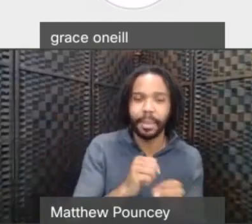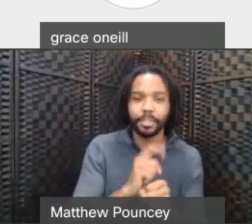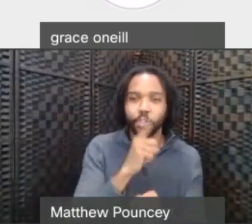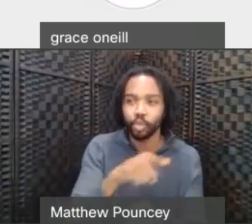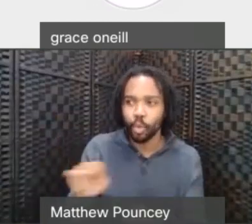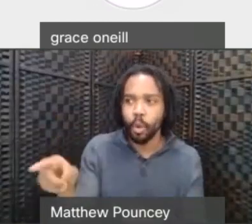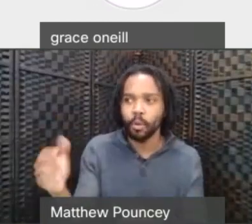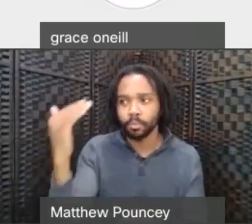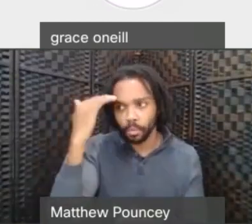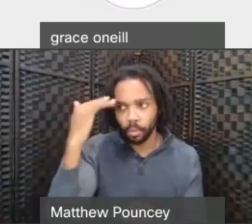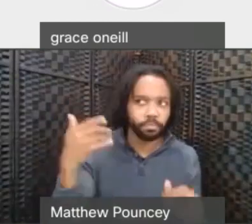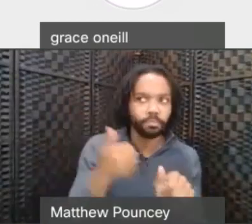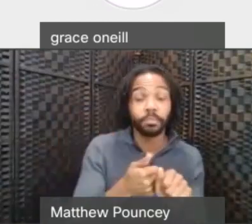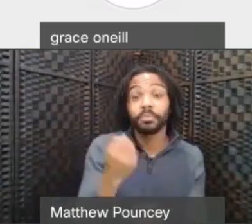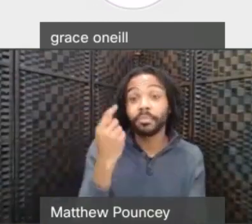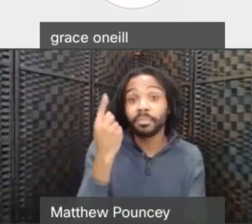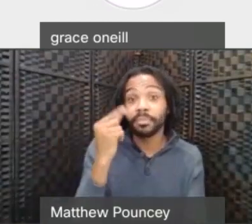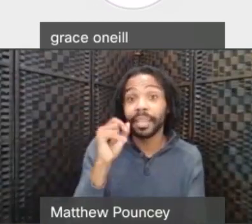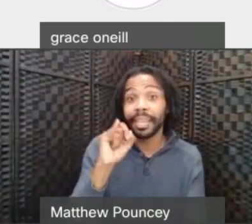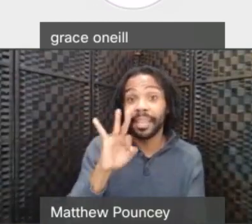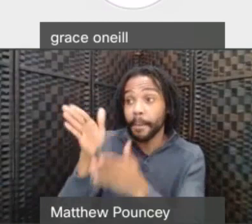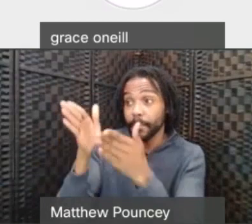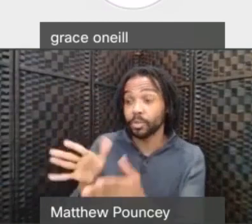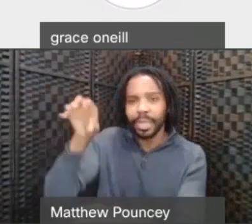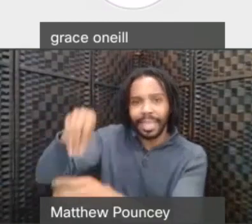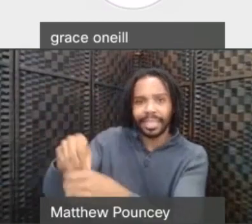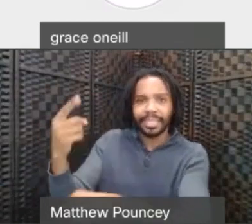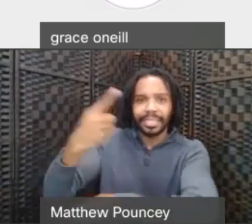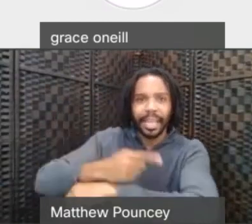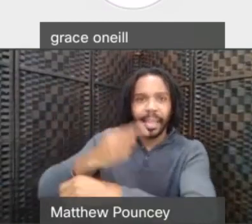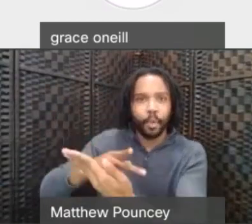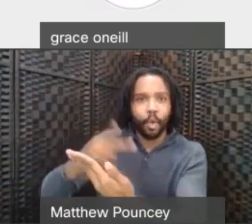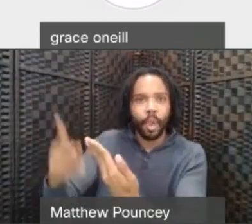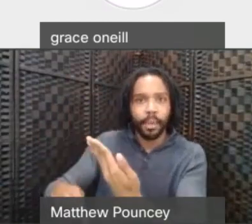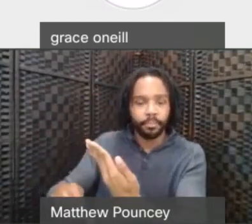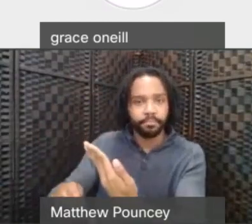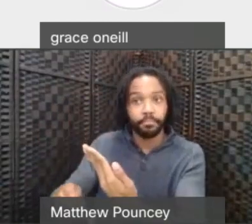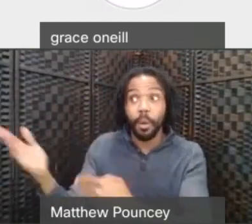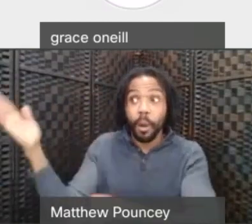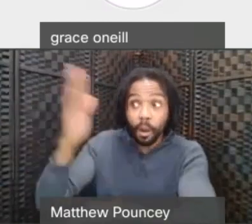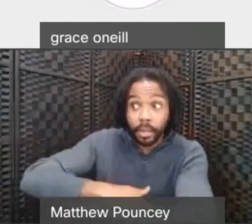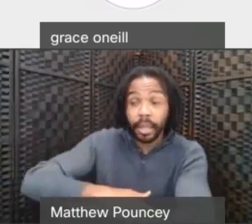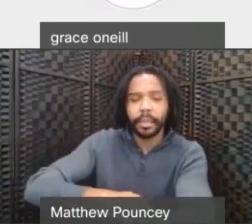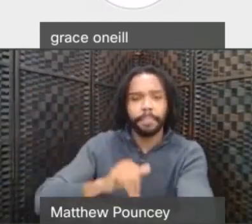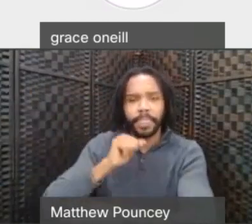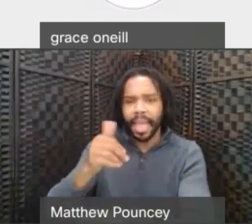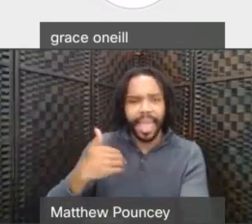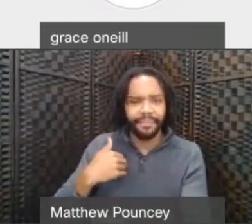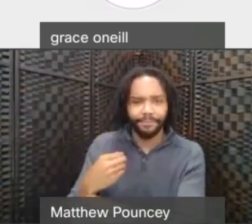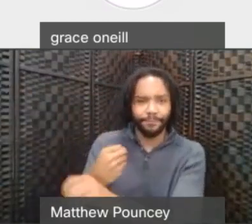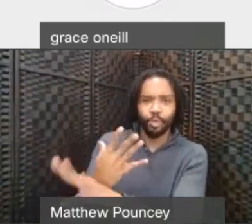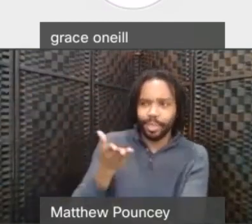someone's in a day program all day, they're not going to get virtual day services all day, but certainly being able